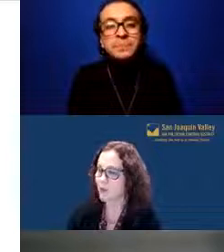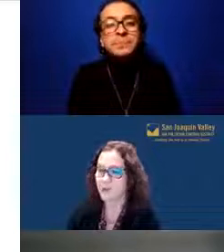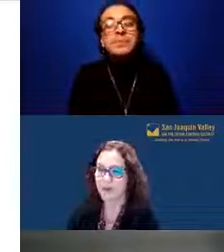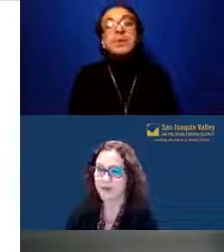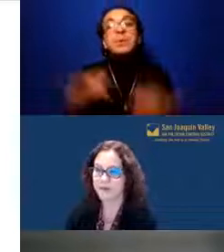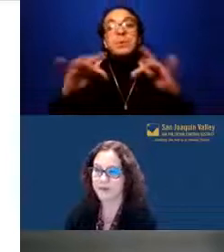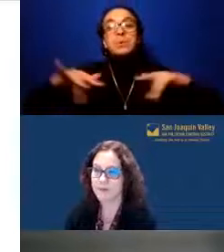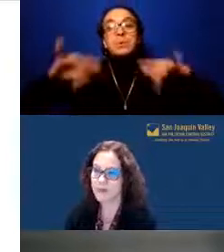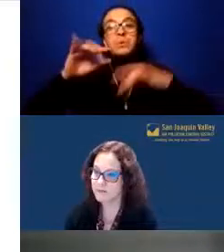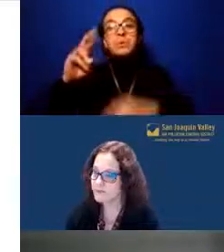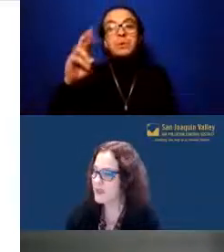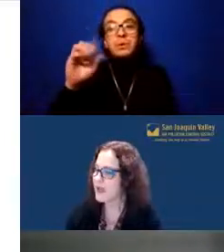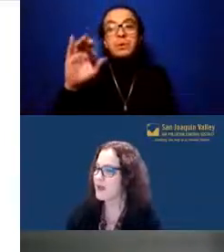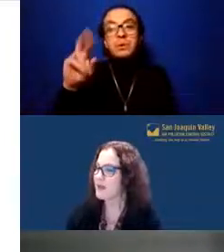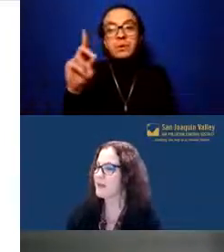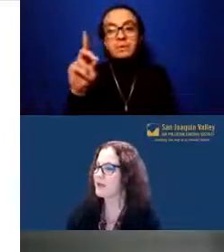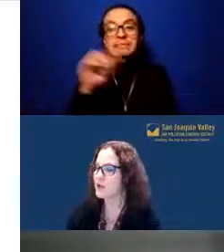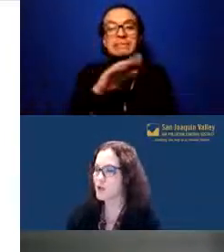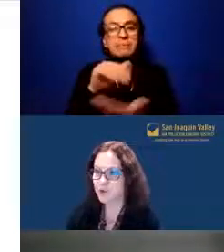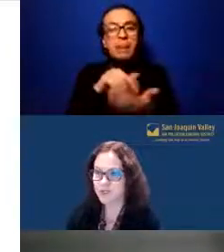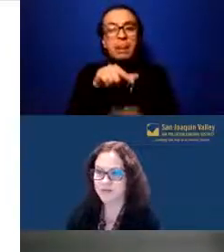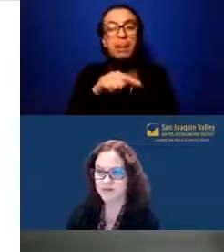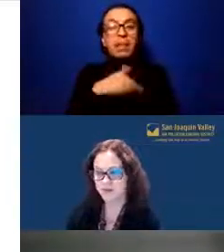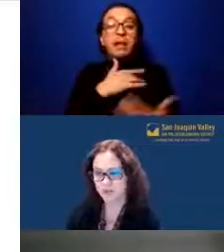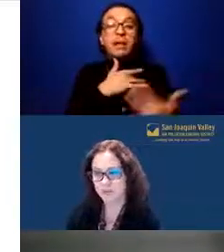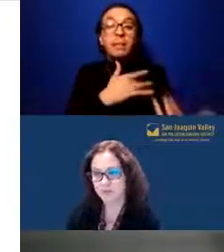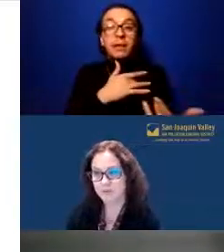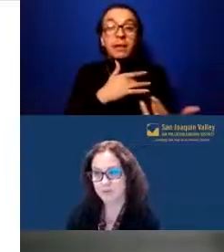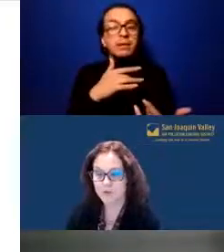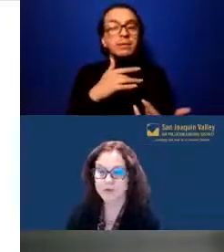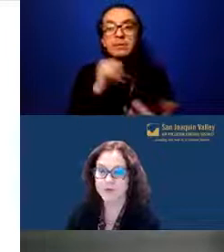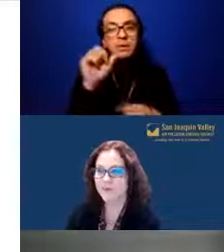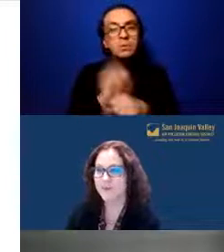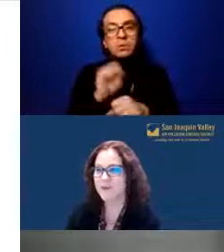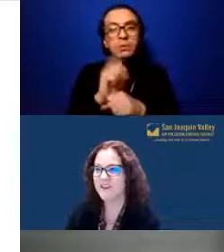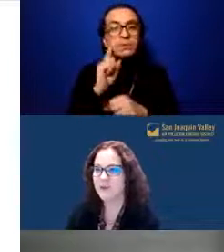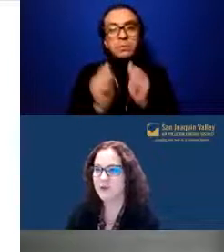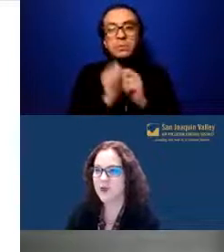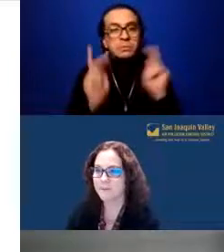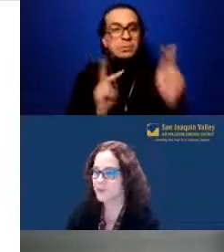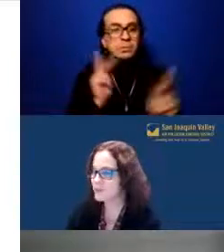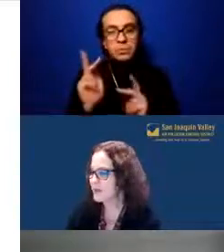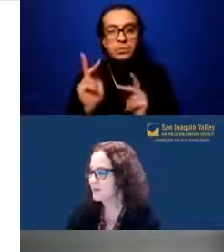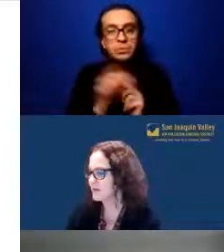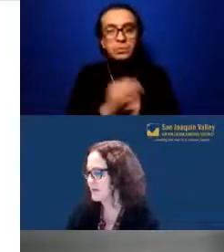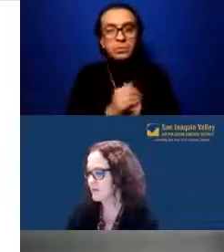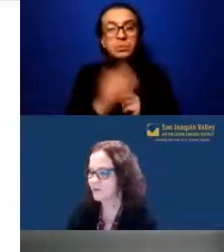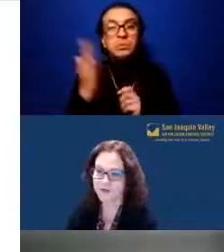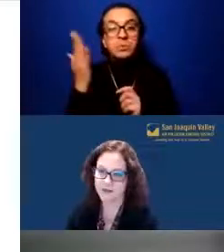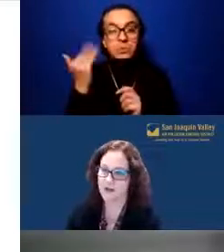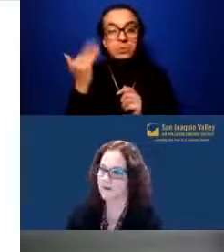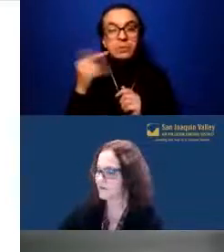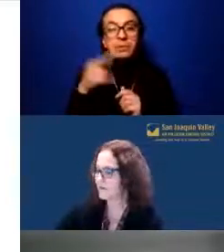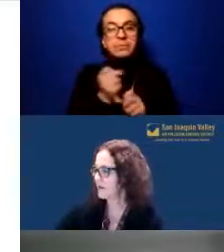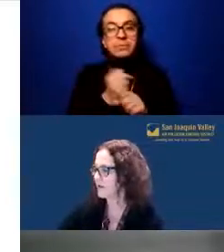The record button is in the middle. It usually is disabled for most participants just because it